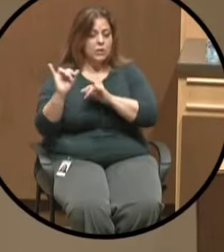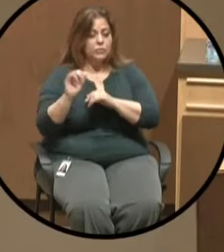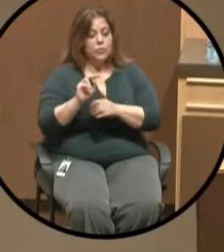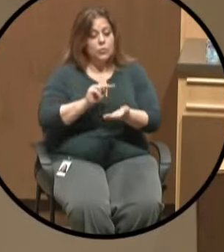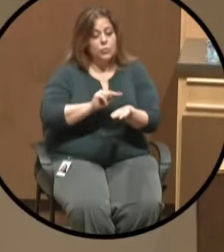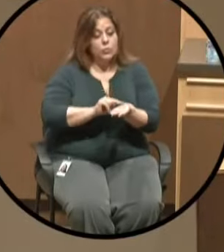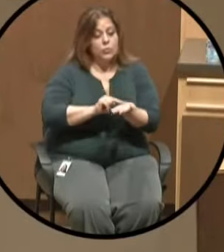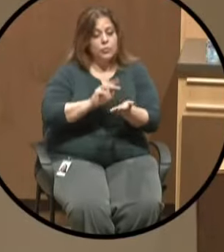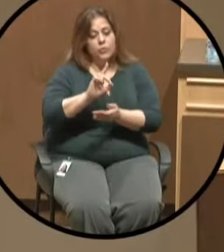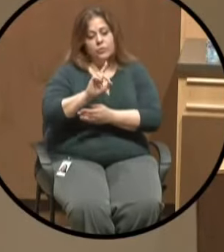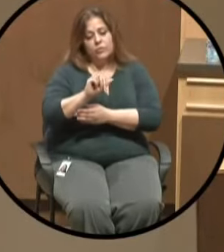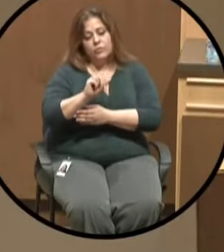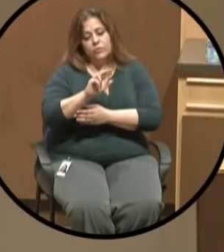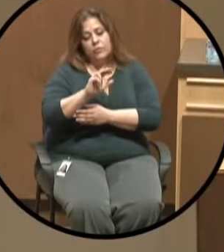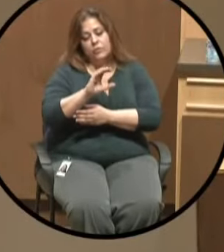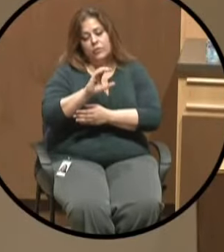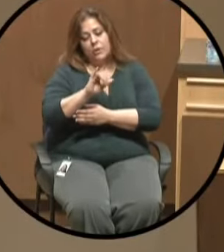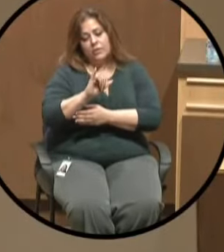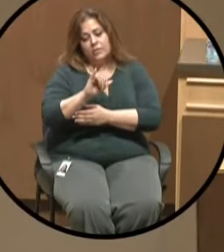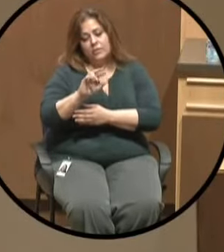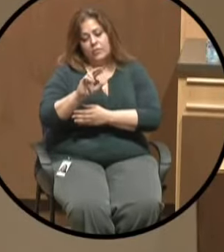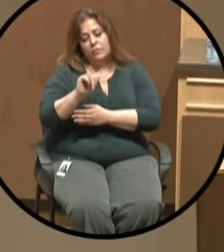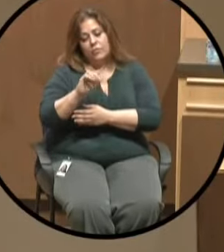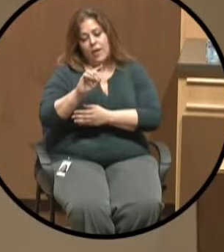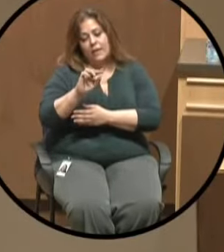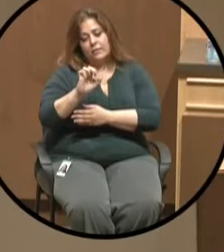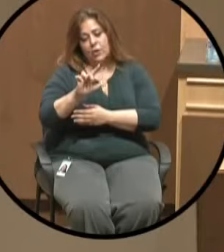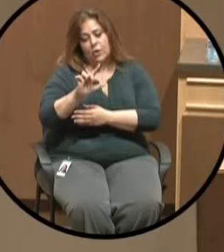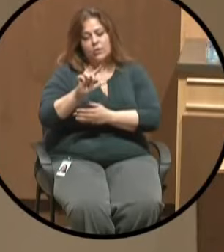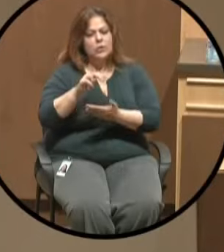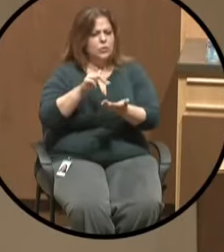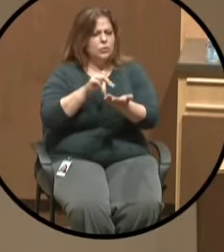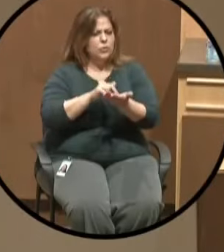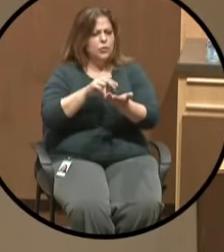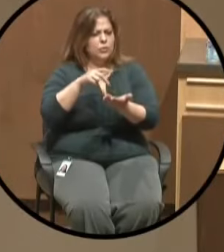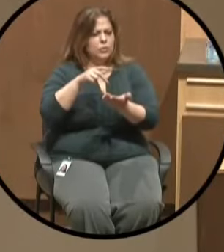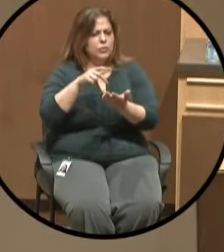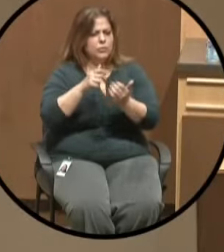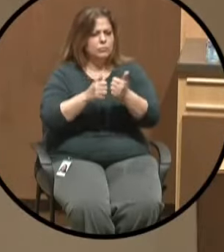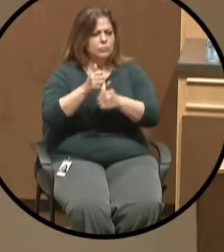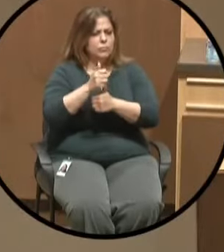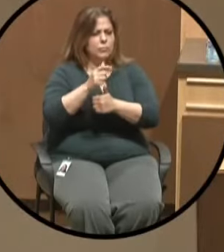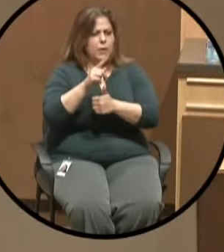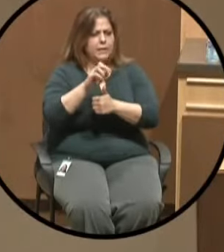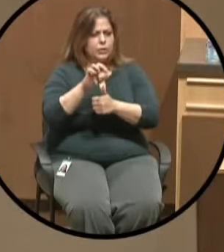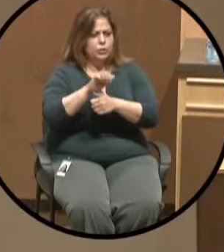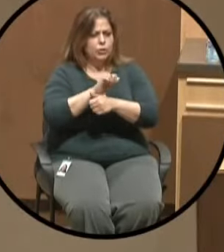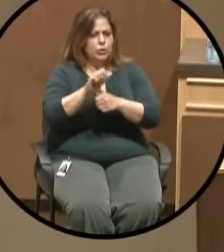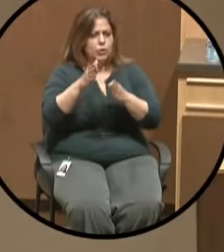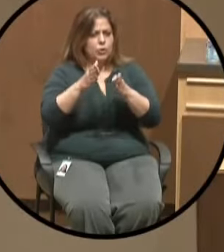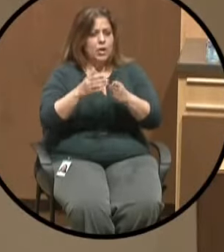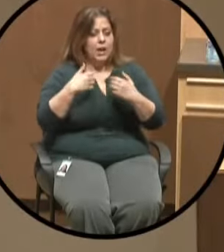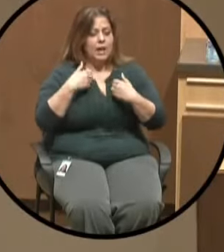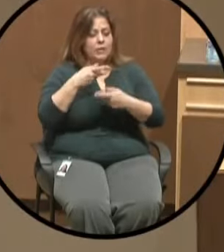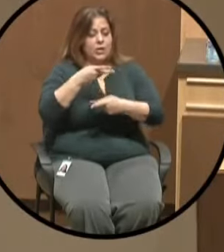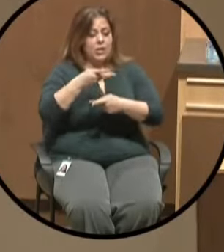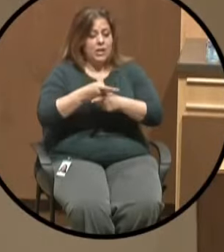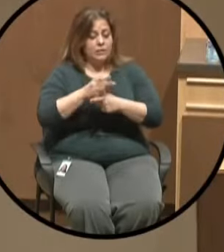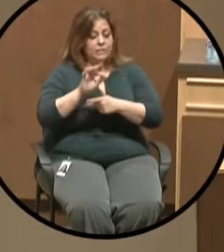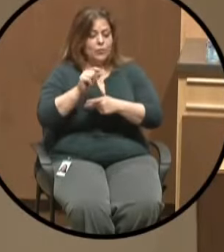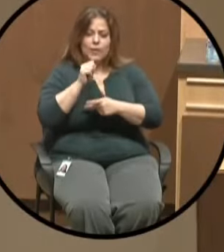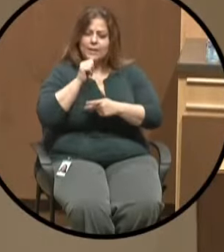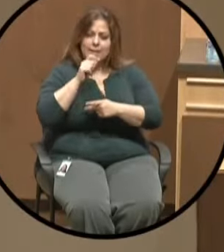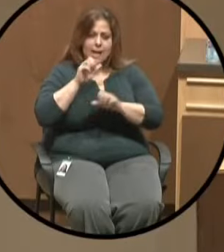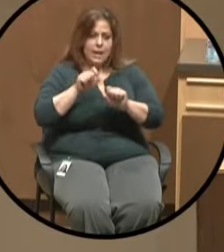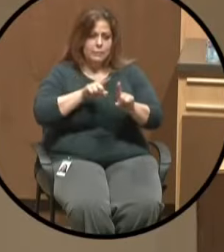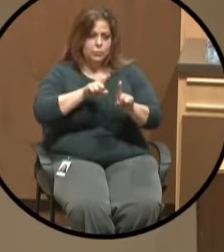And Nurse Darcy Ravendall, nurse practitioner, healthcare providers of Florida, is not in attendance, but we